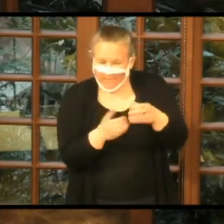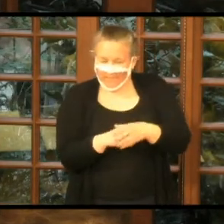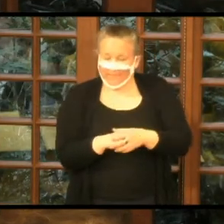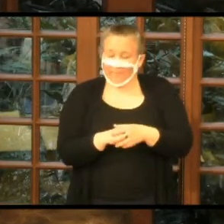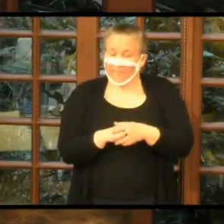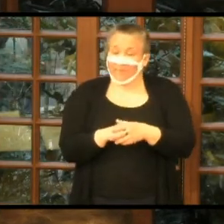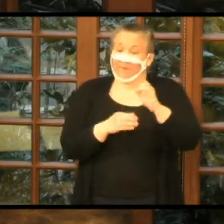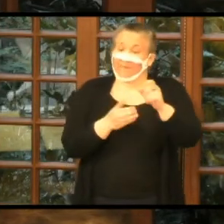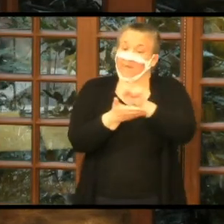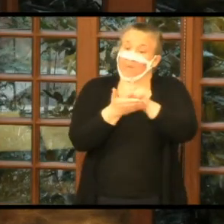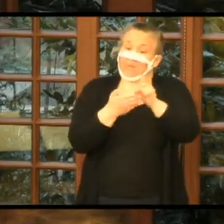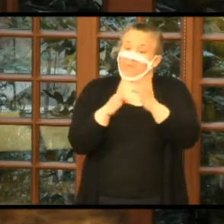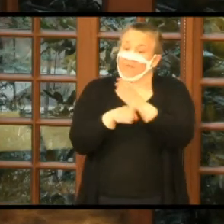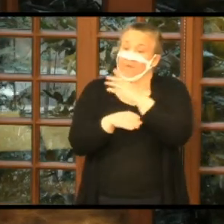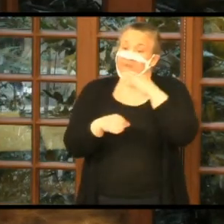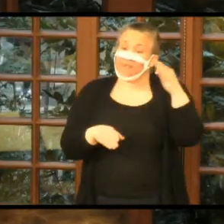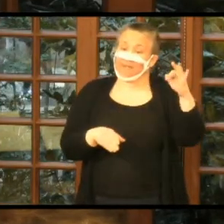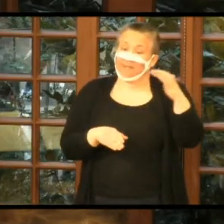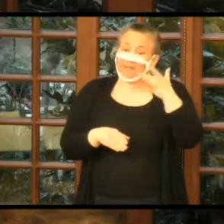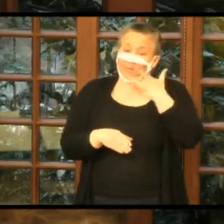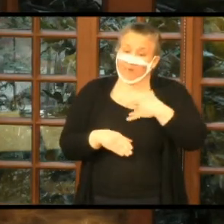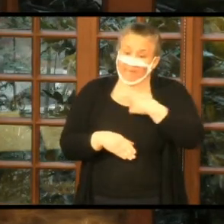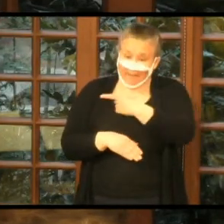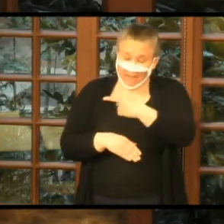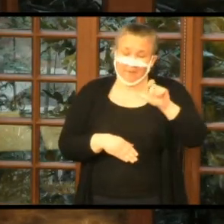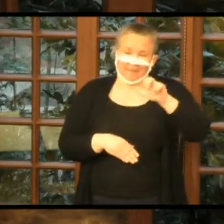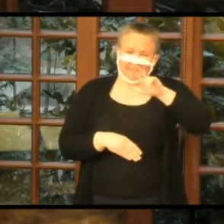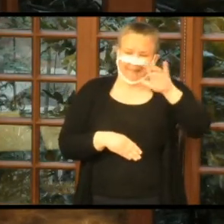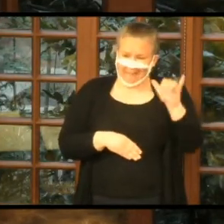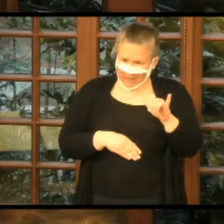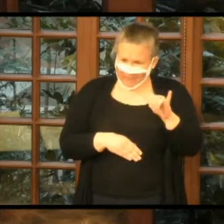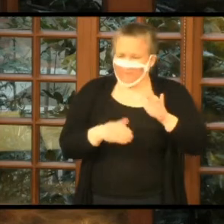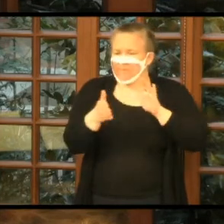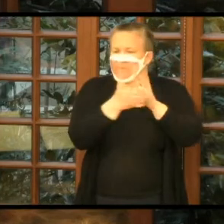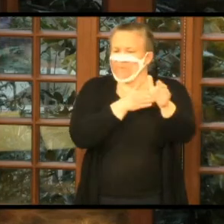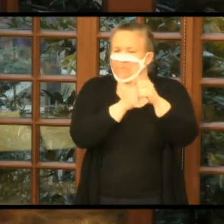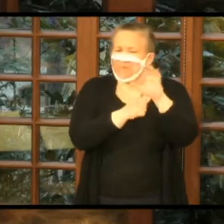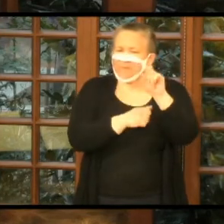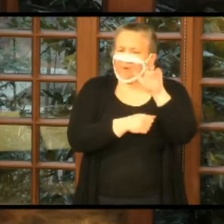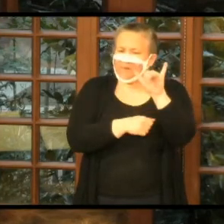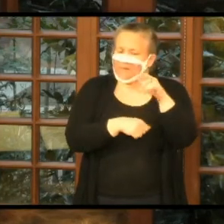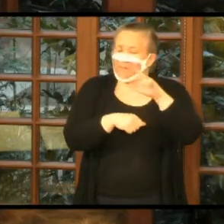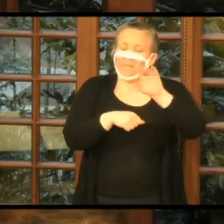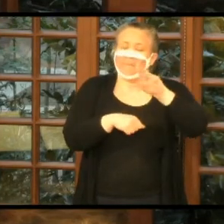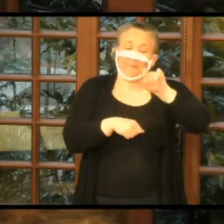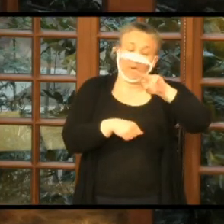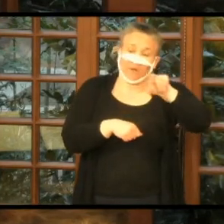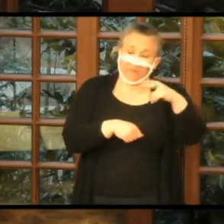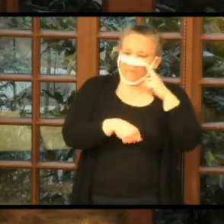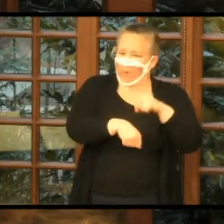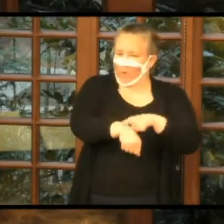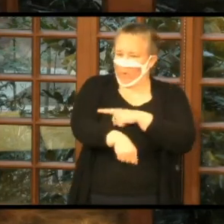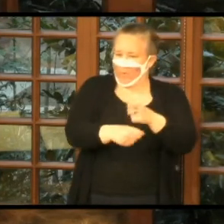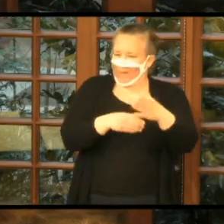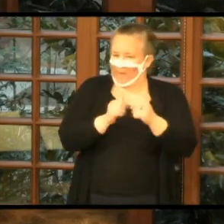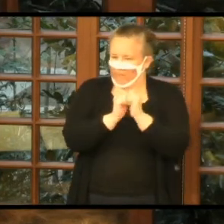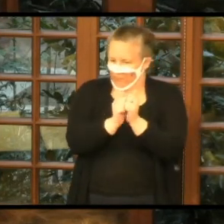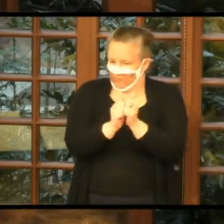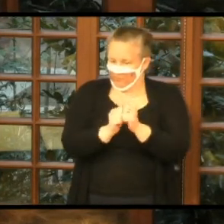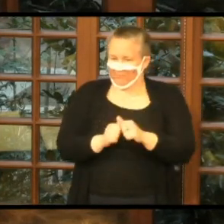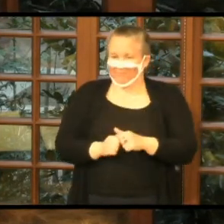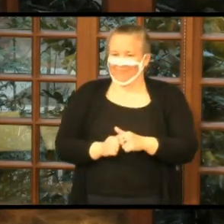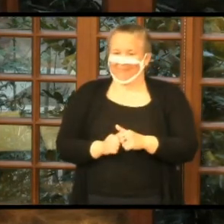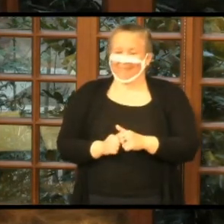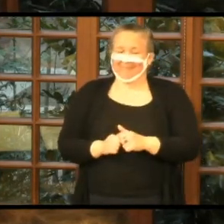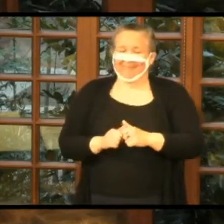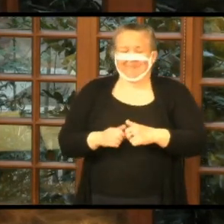few weeks before her 19th birthday, Lucy took off with Meredith for a long weekend. They laughed as the city